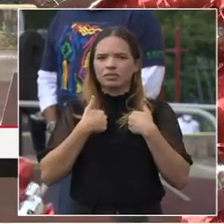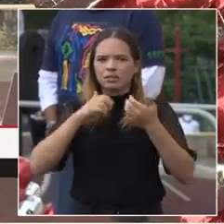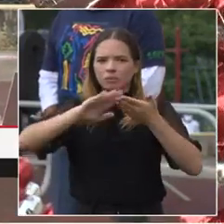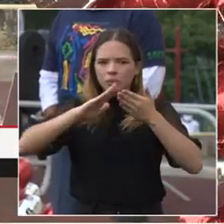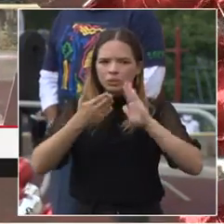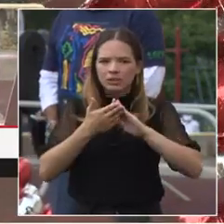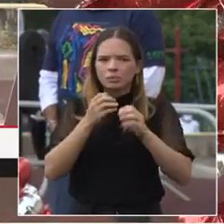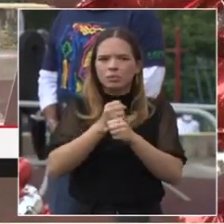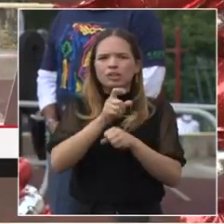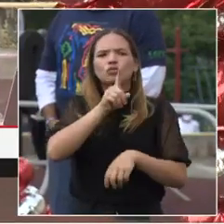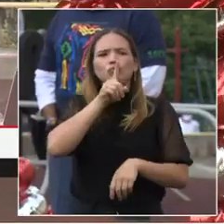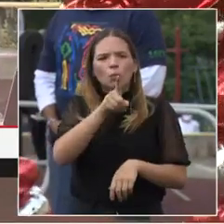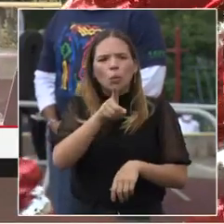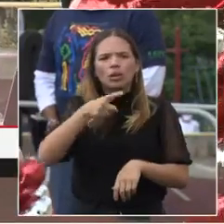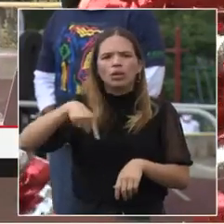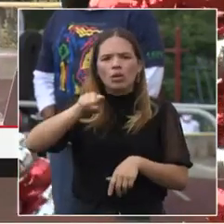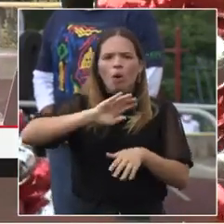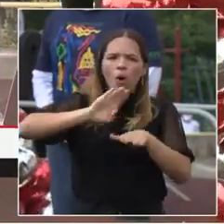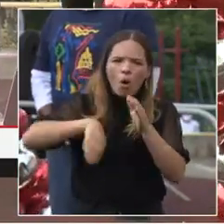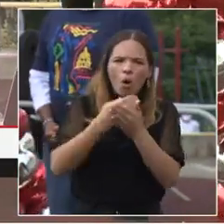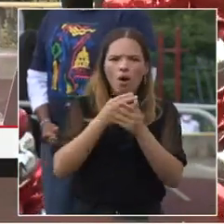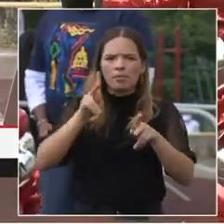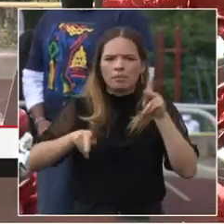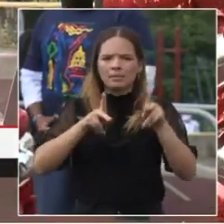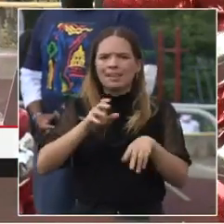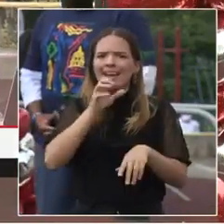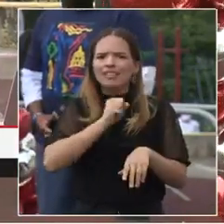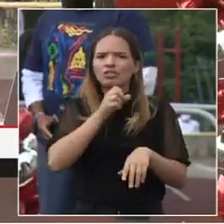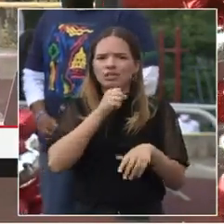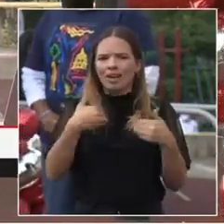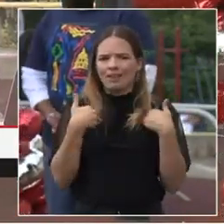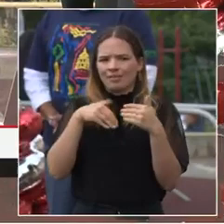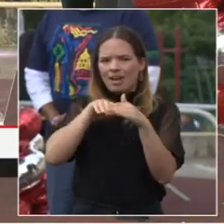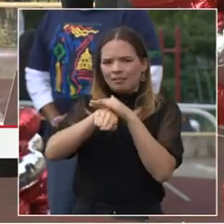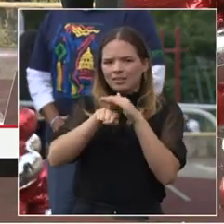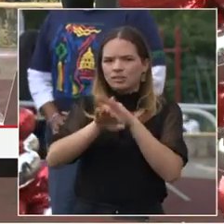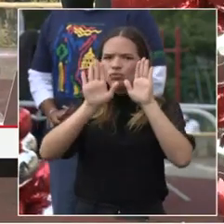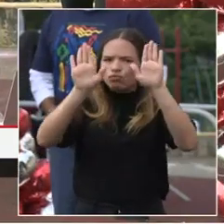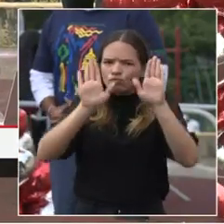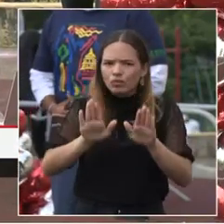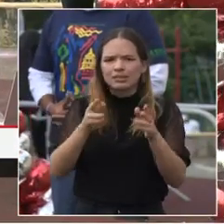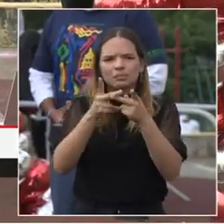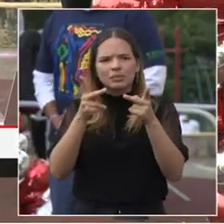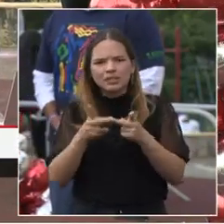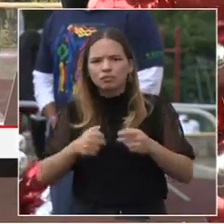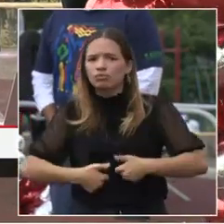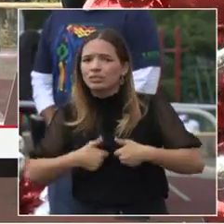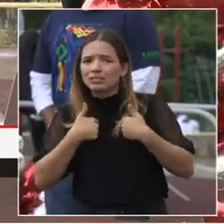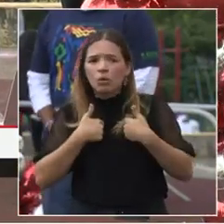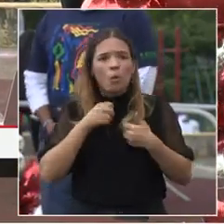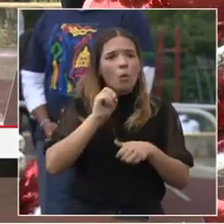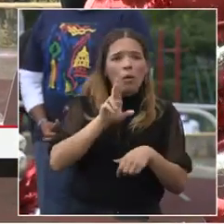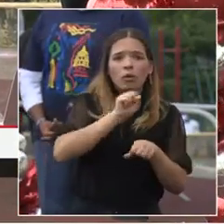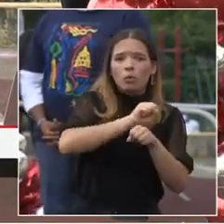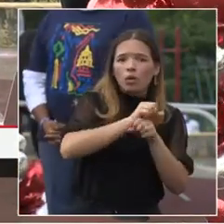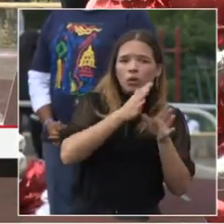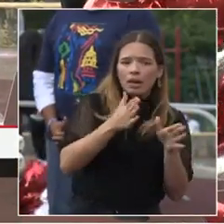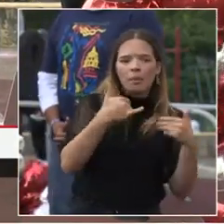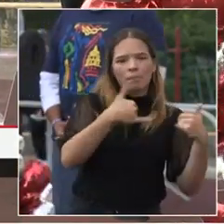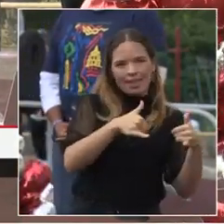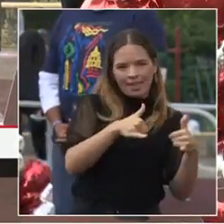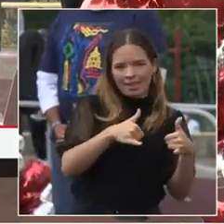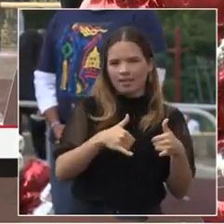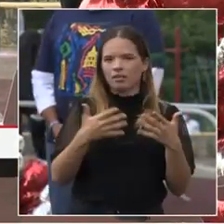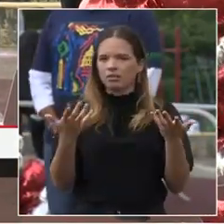access to great places where they can live and work and play. And that's become even more important over the last couple